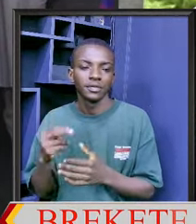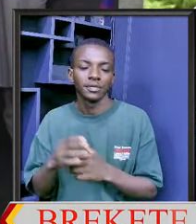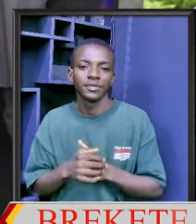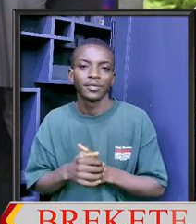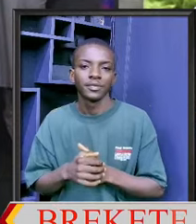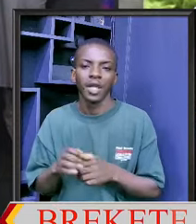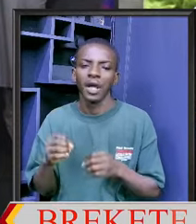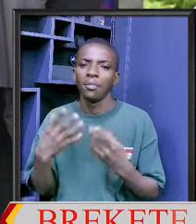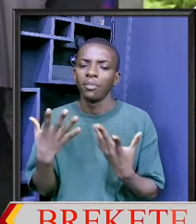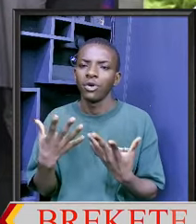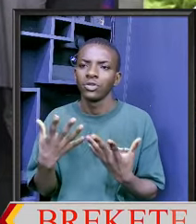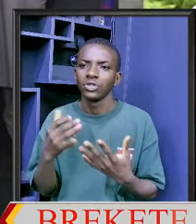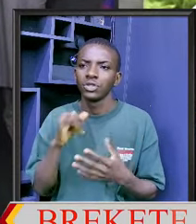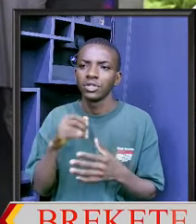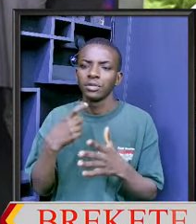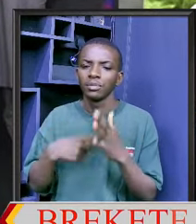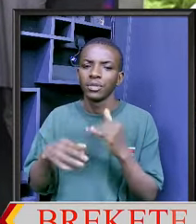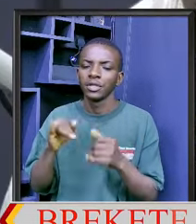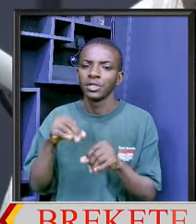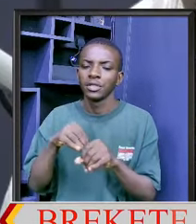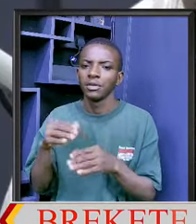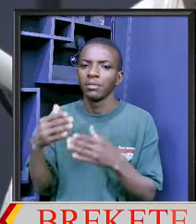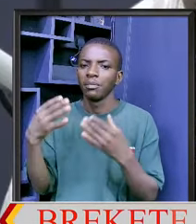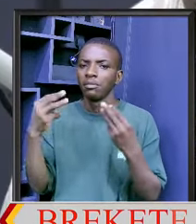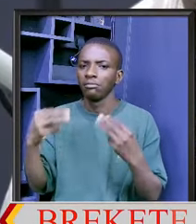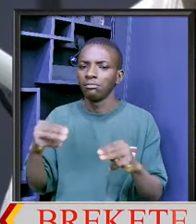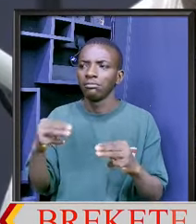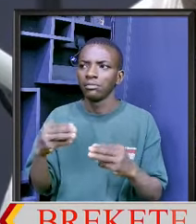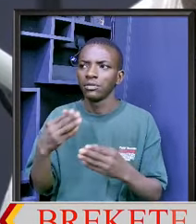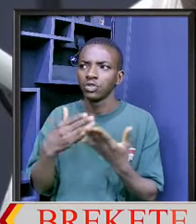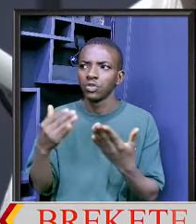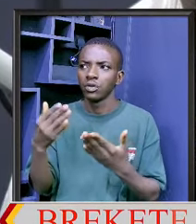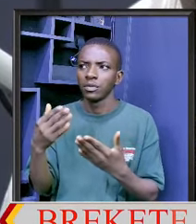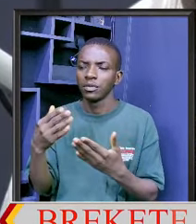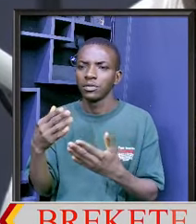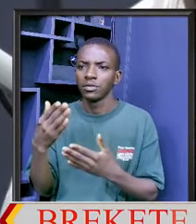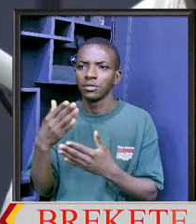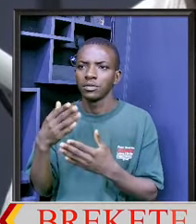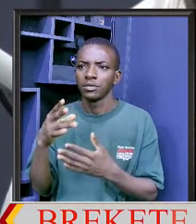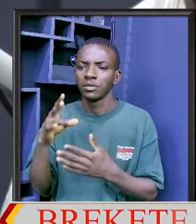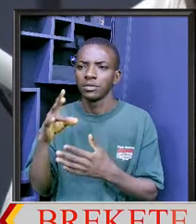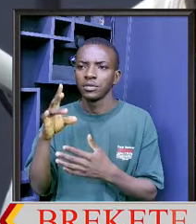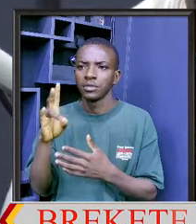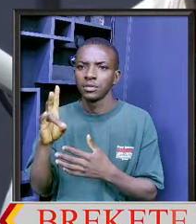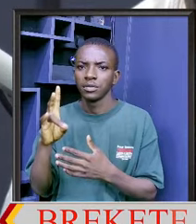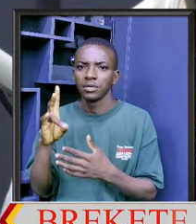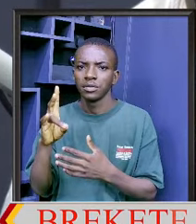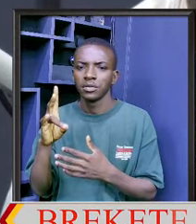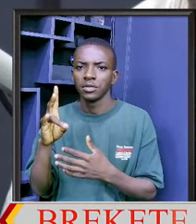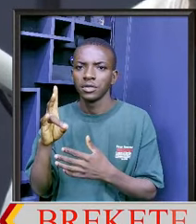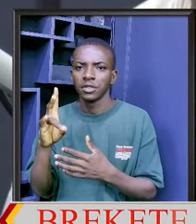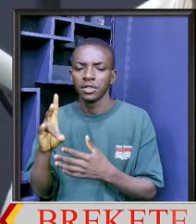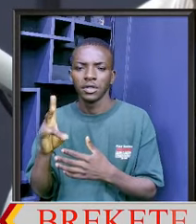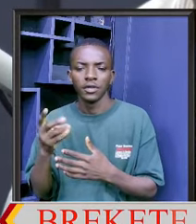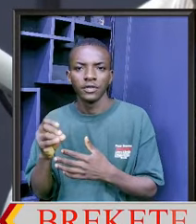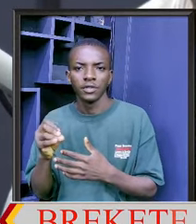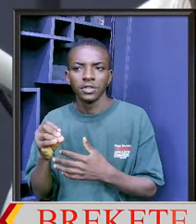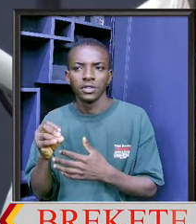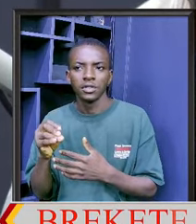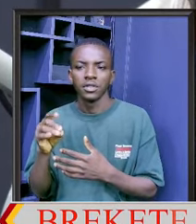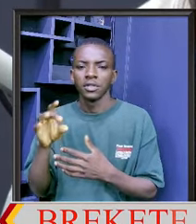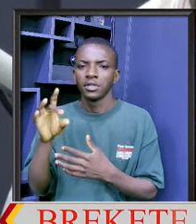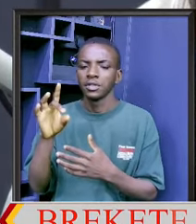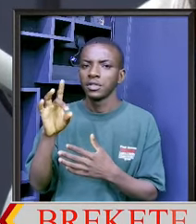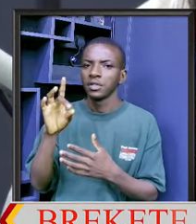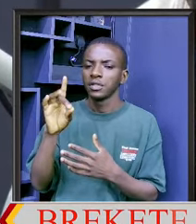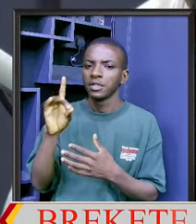now, how much be the price for market? Some place 80,000, 70, 75. Now you they sell